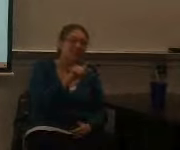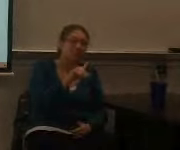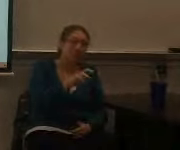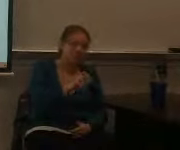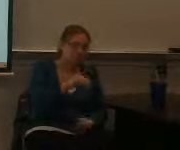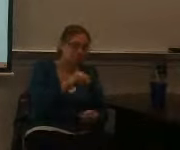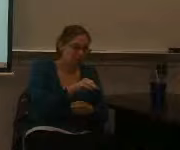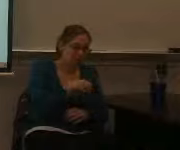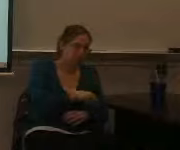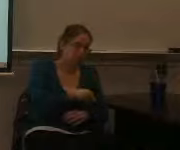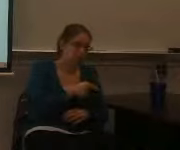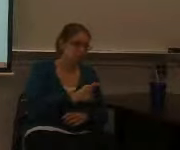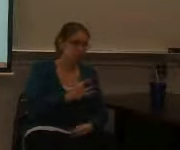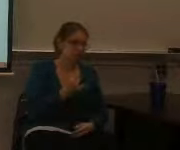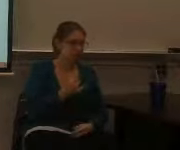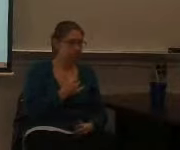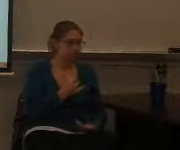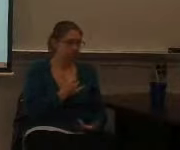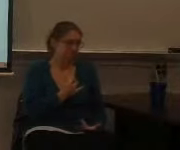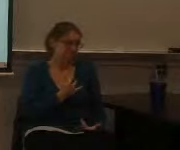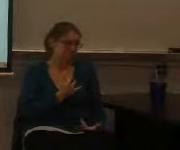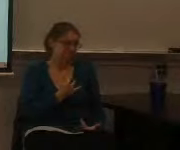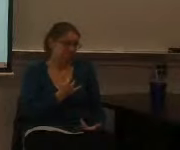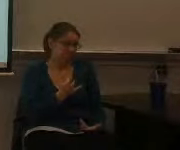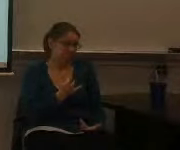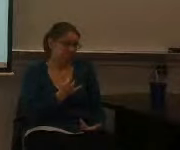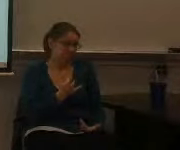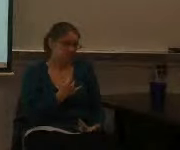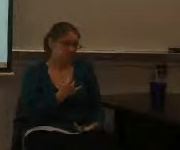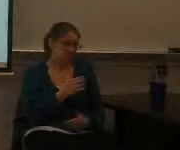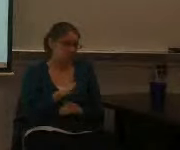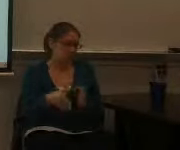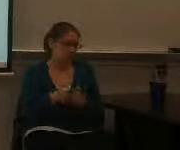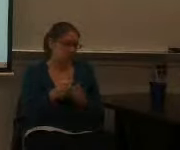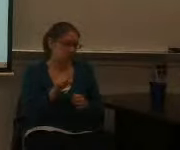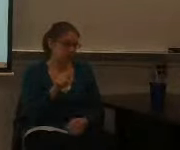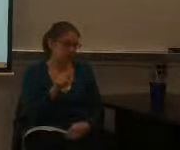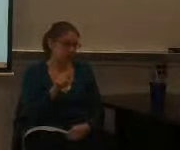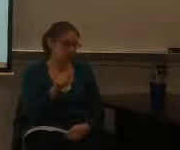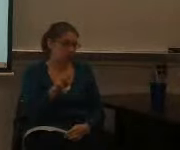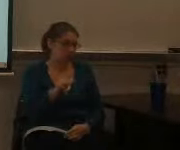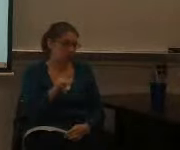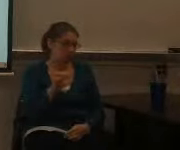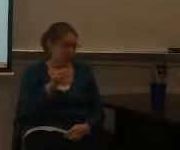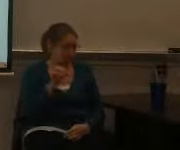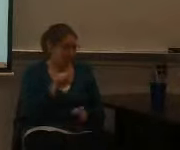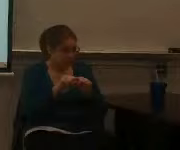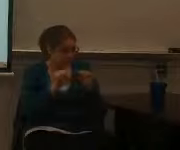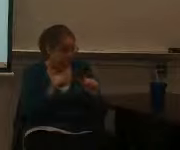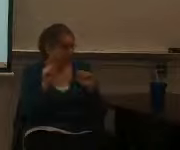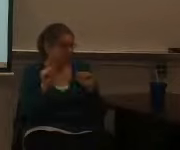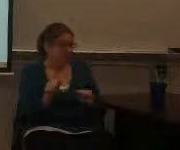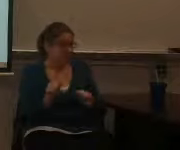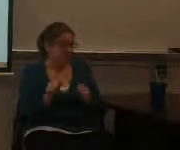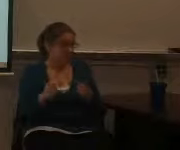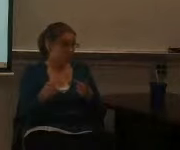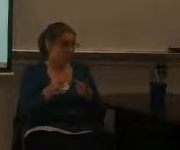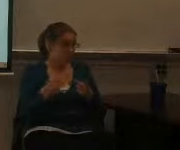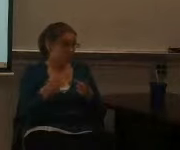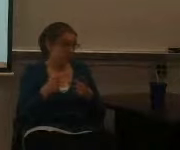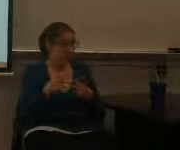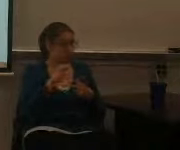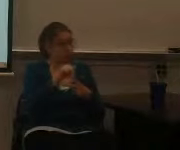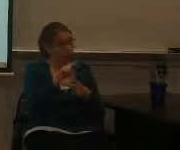felt that whole stream ecosystems could certainly be autochthonous and driven